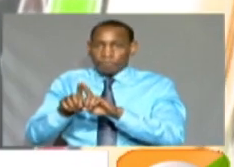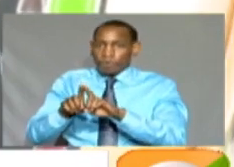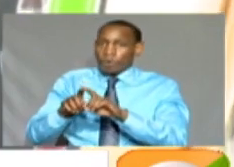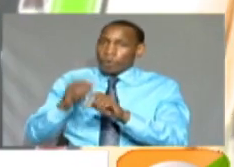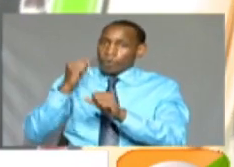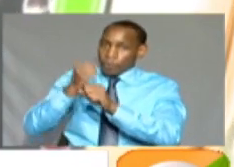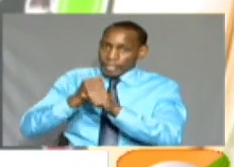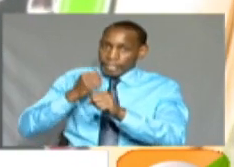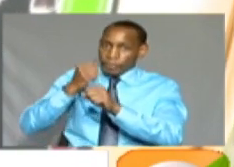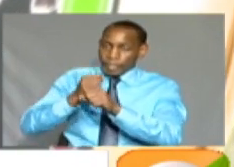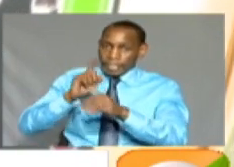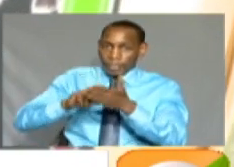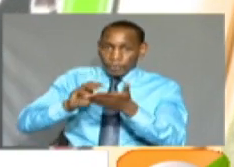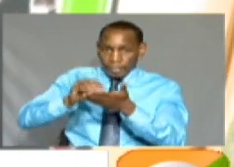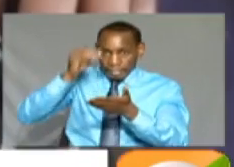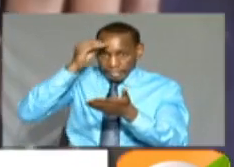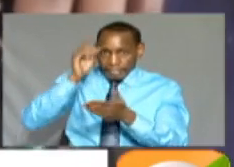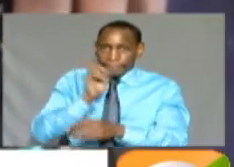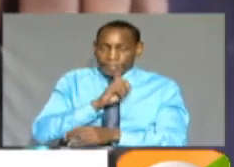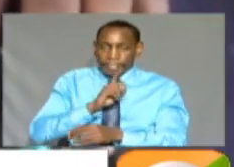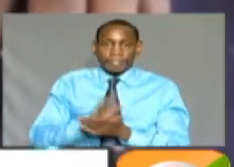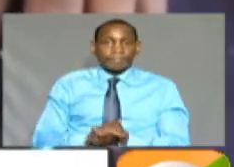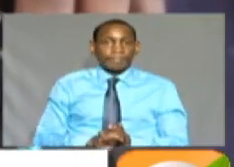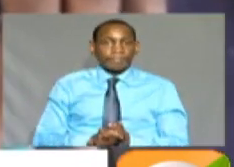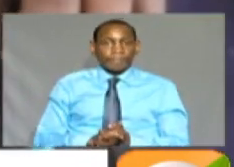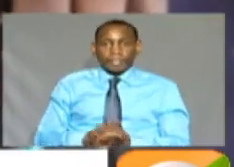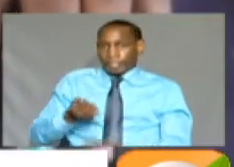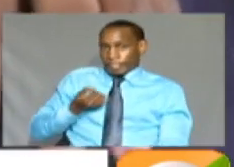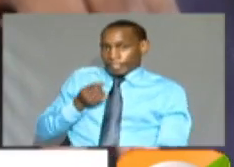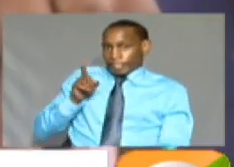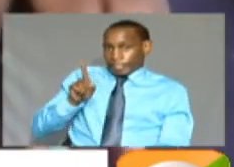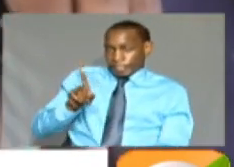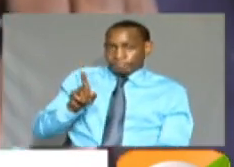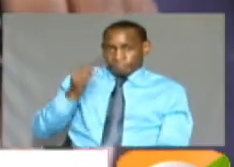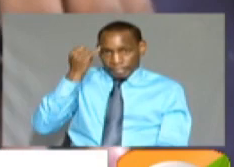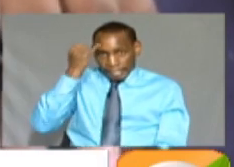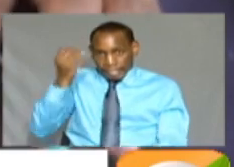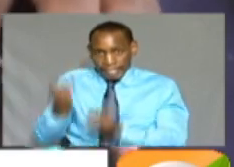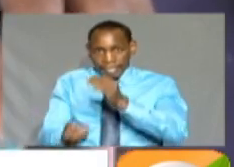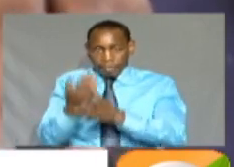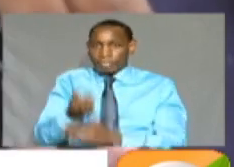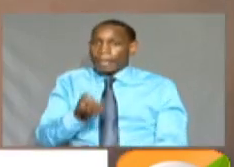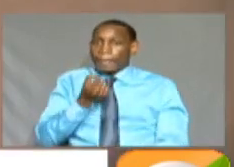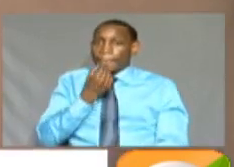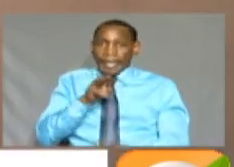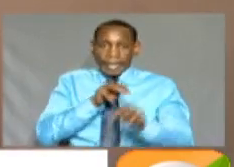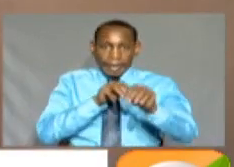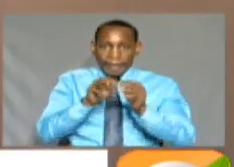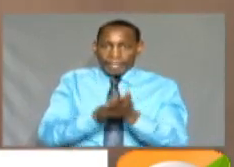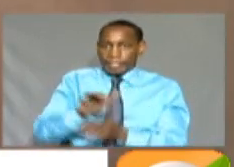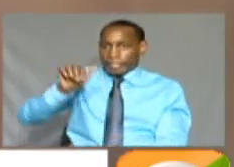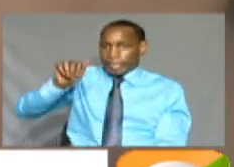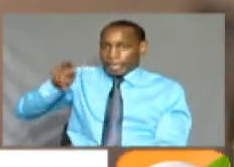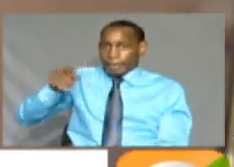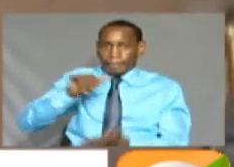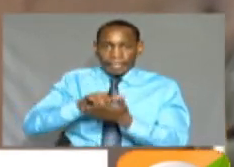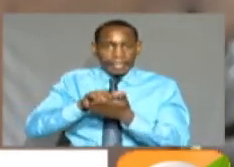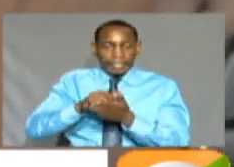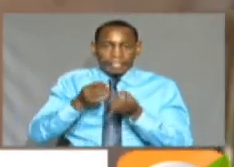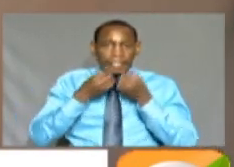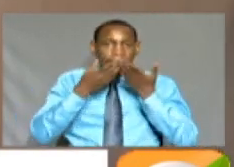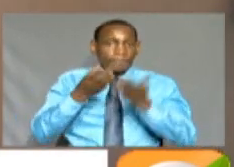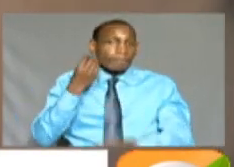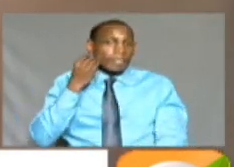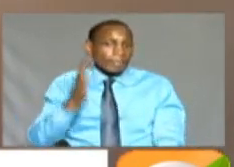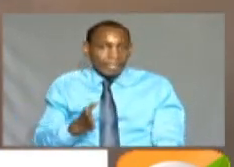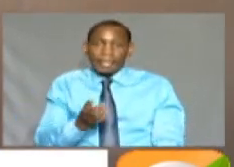she's learned so far into practice. She is the mind behind MedManager, an app that simply reminds